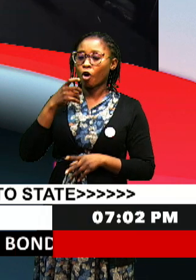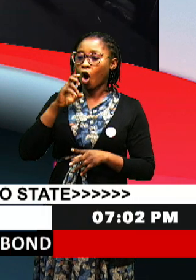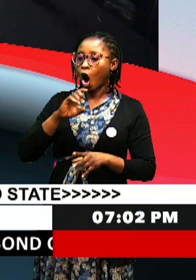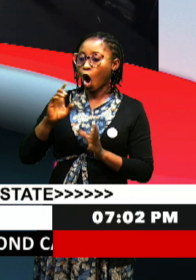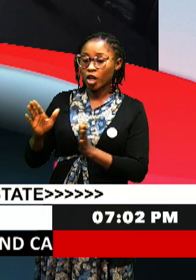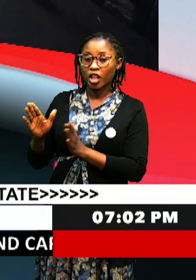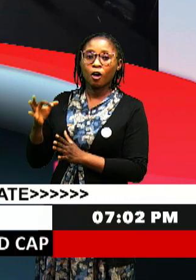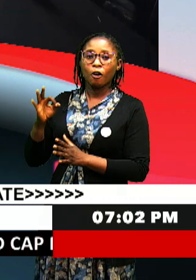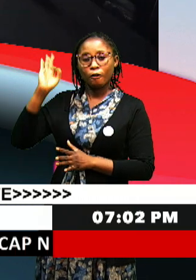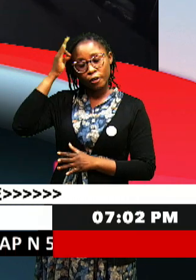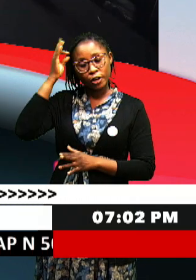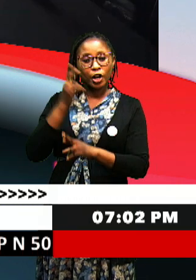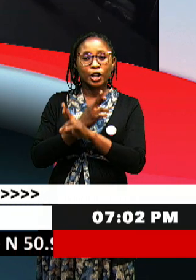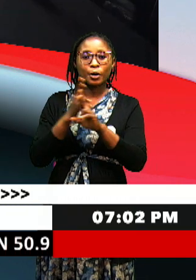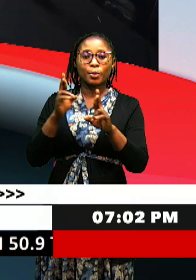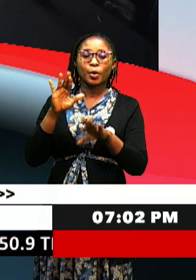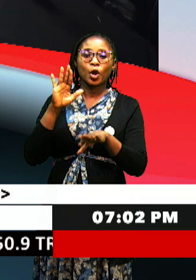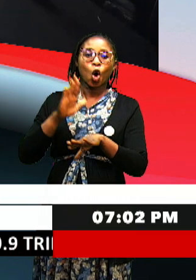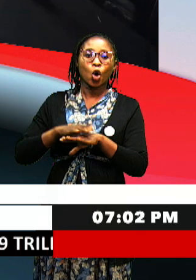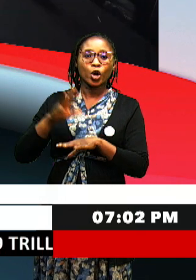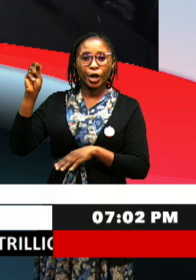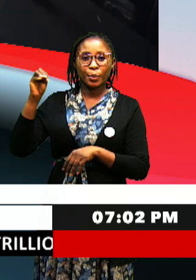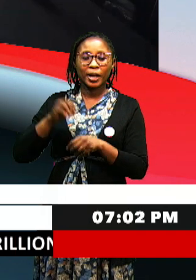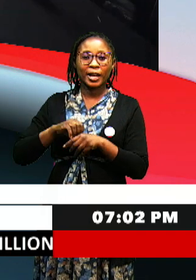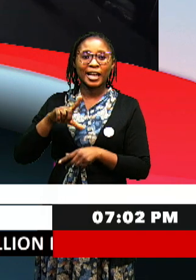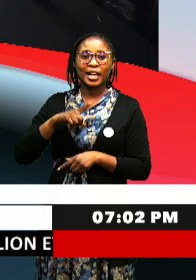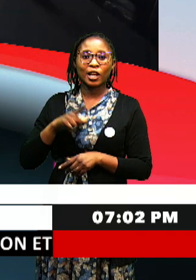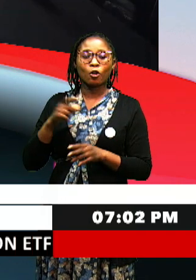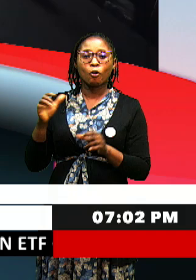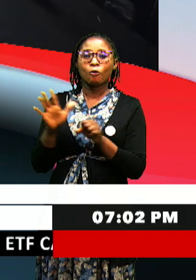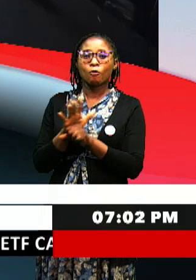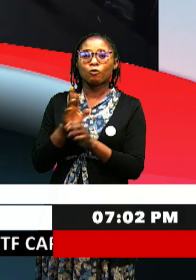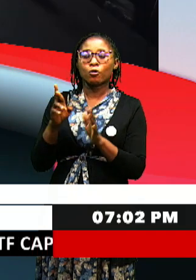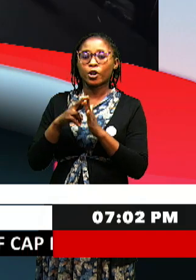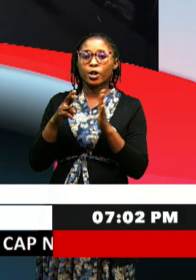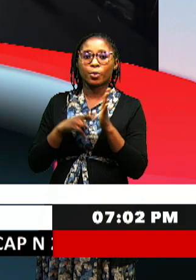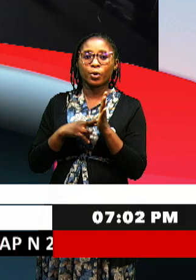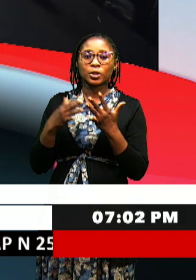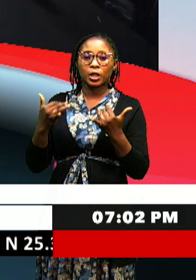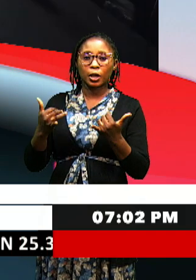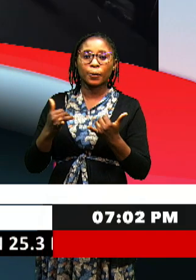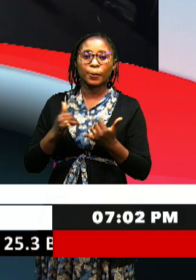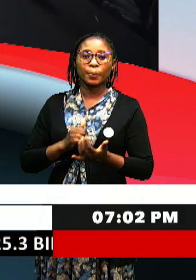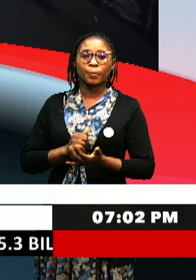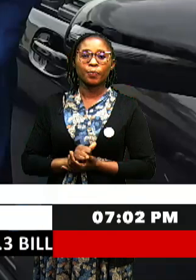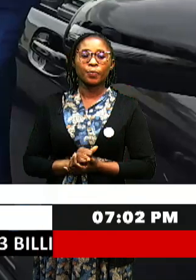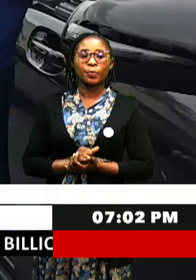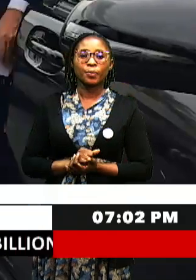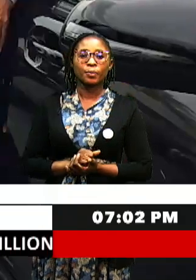Republic on him in Lagos. State House correspondent Musbahu Danwahab reports.